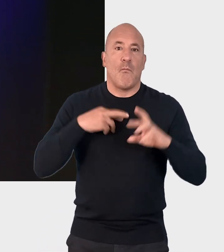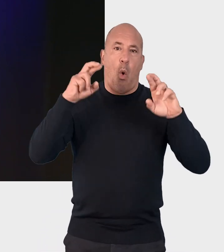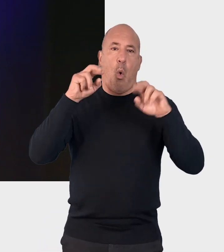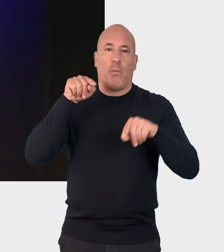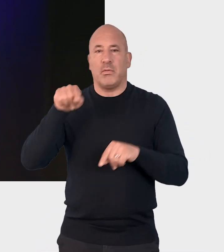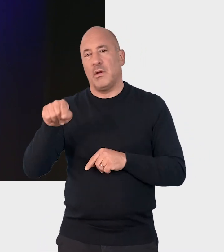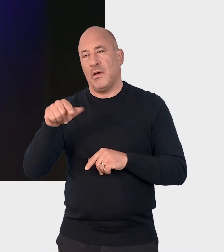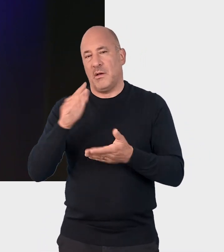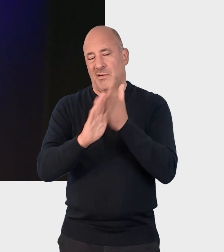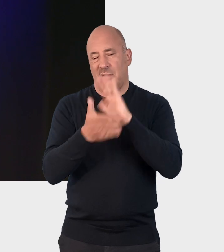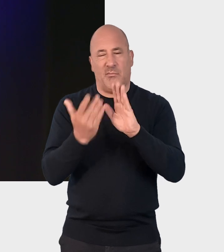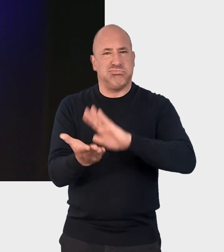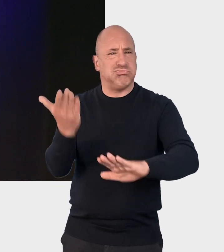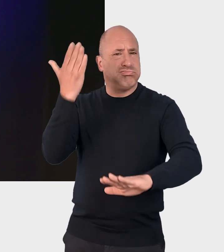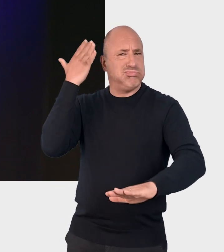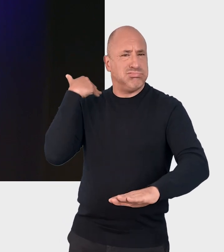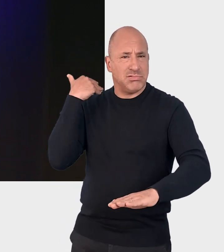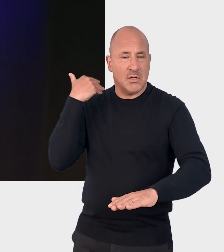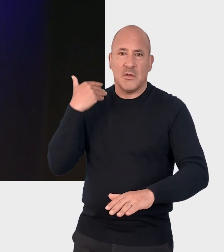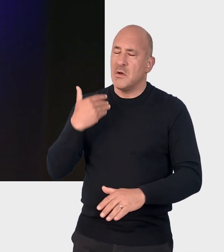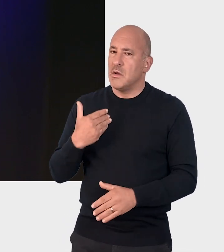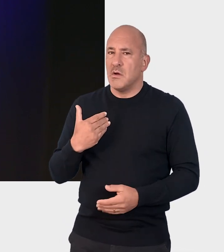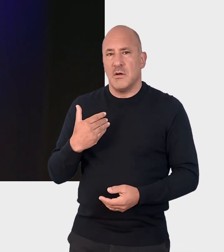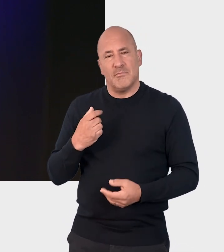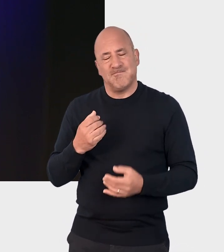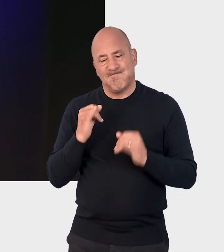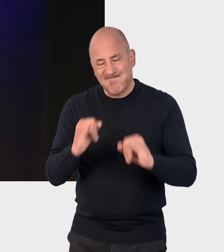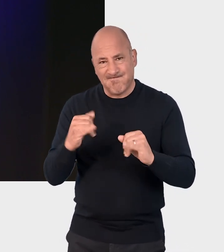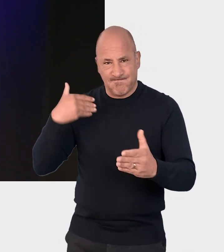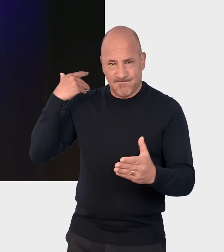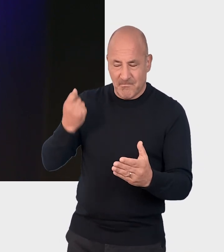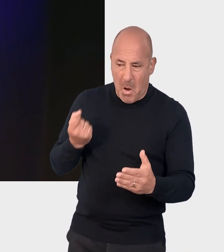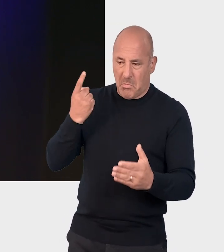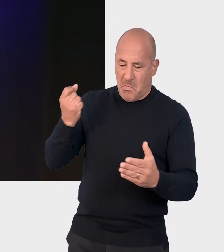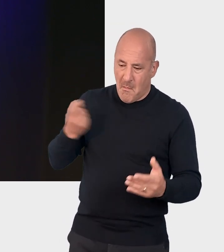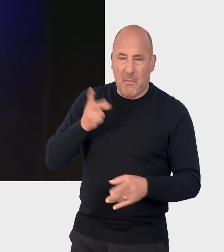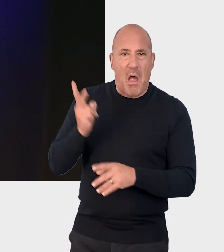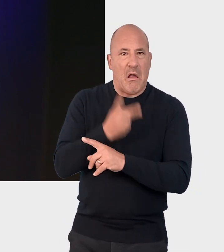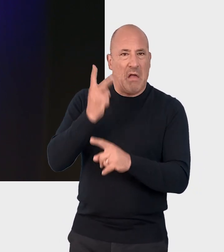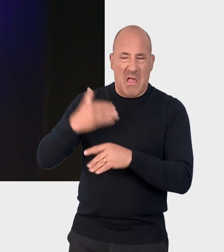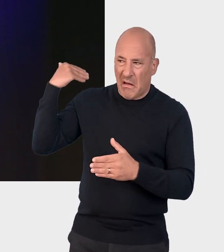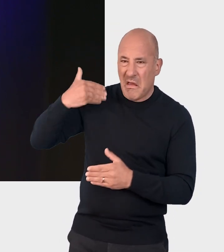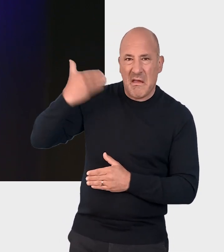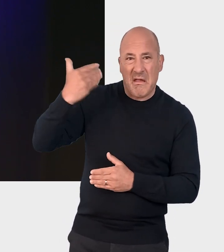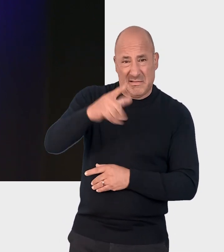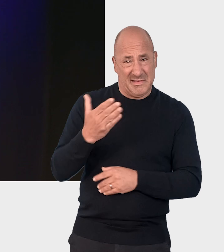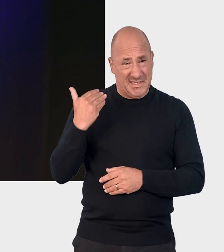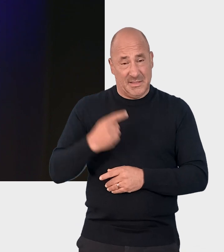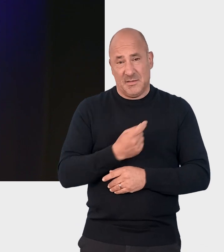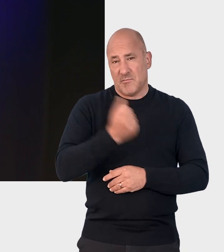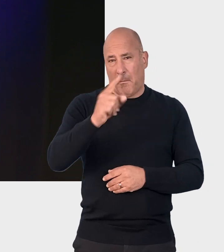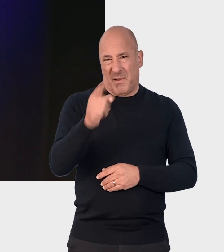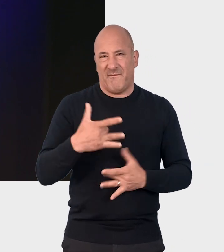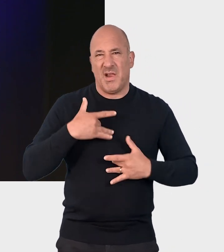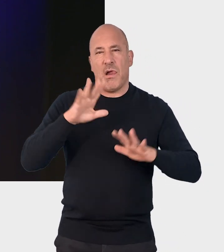And to be honest, I'd hoped that was an argument that had been put to bed many years ago. But it does seem to have reared its ugly head again